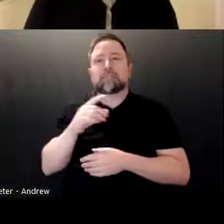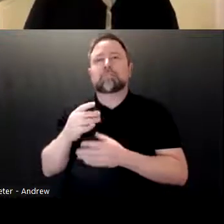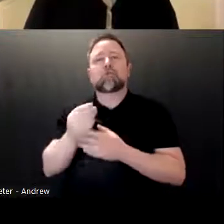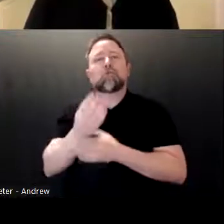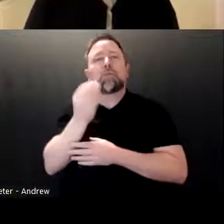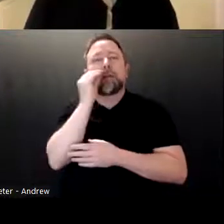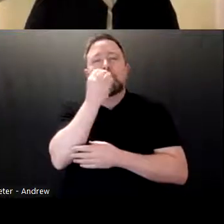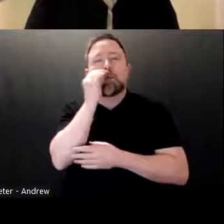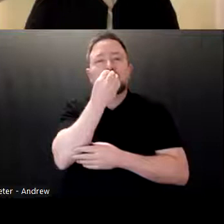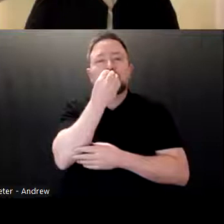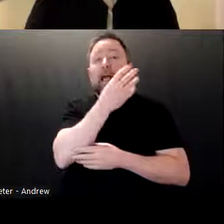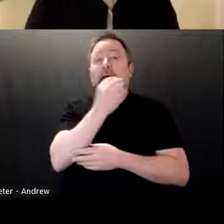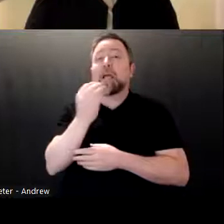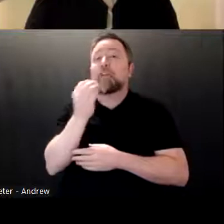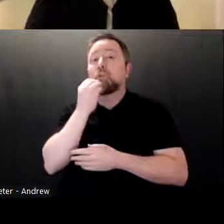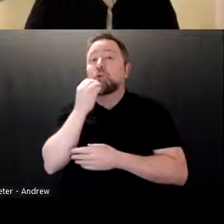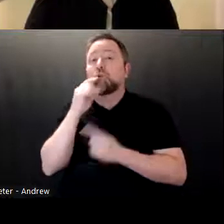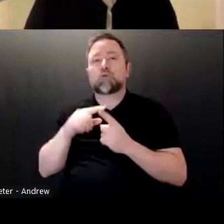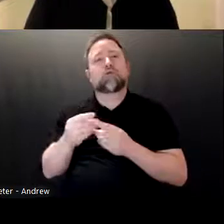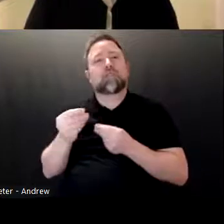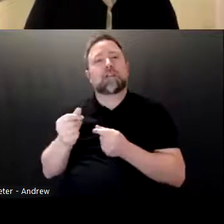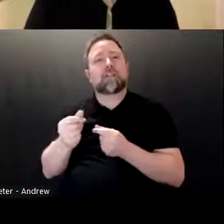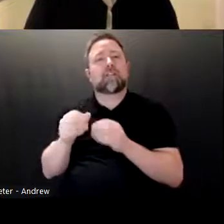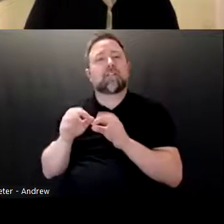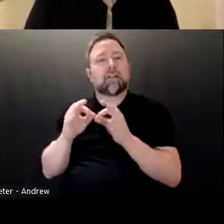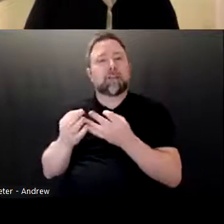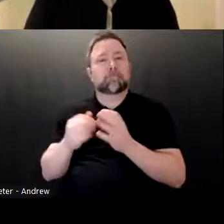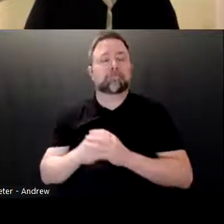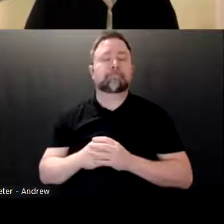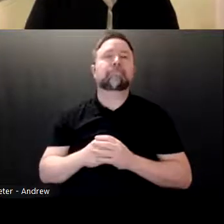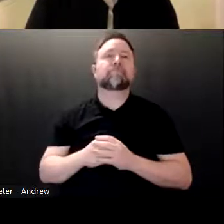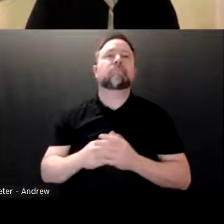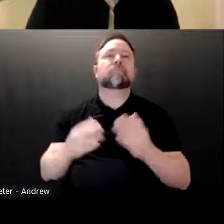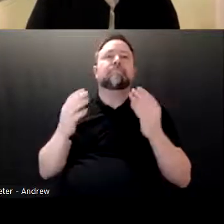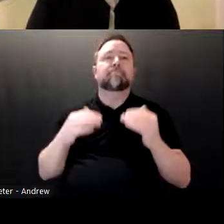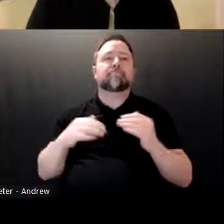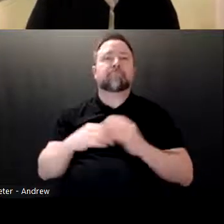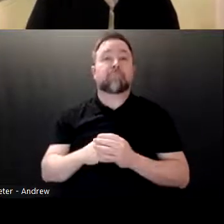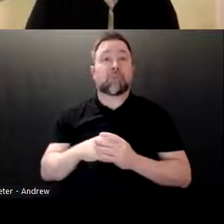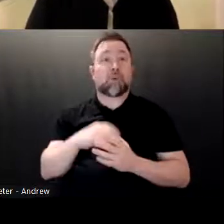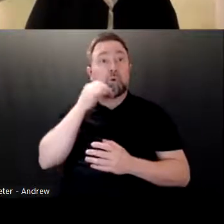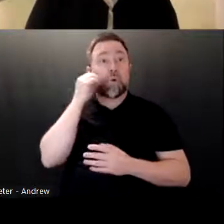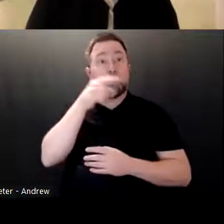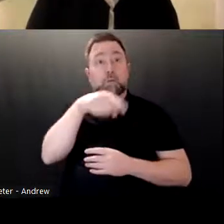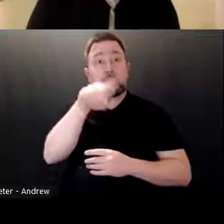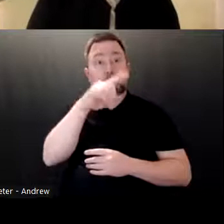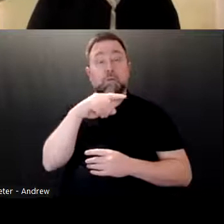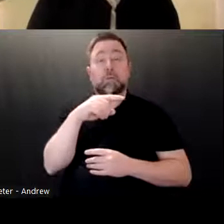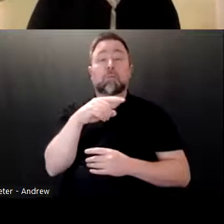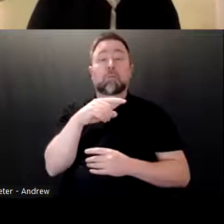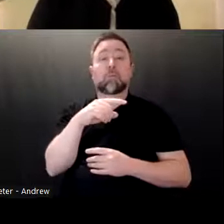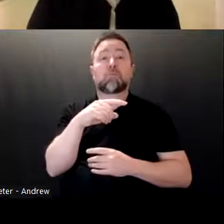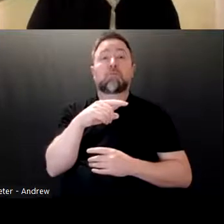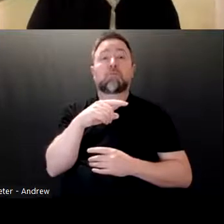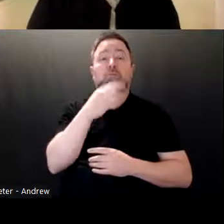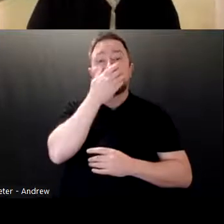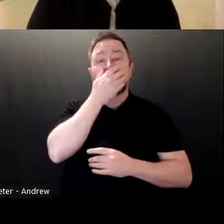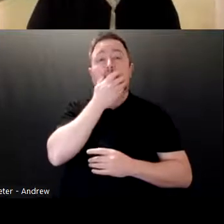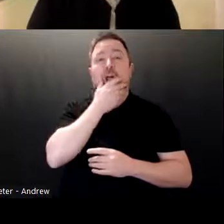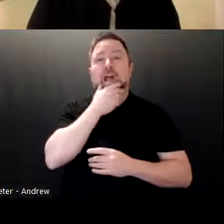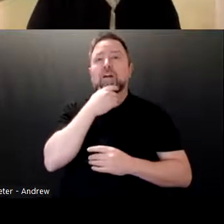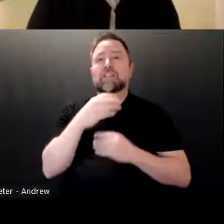embroidery. And then in the photo of the two people, those are the Eschericks under an arbor that Wharton